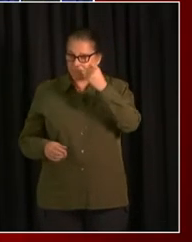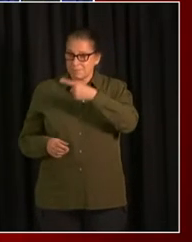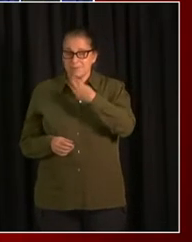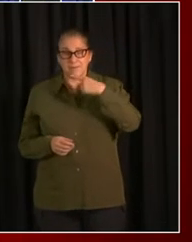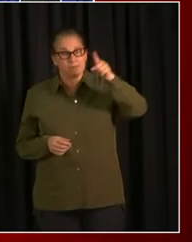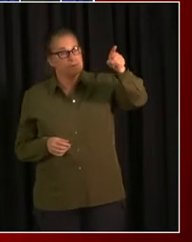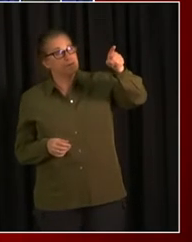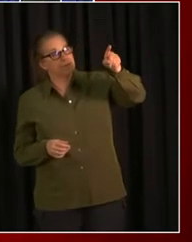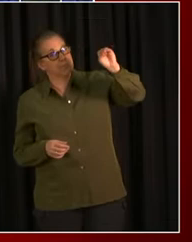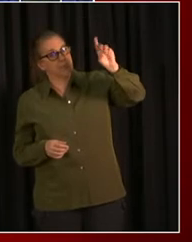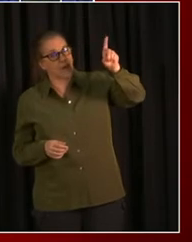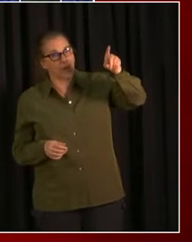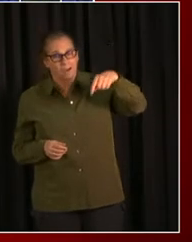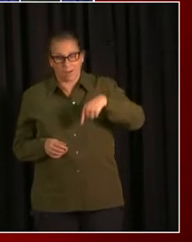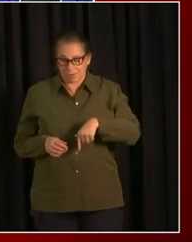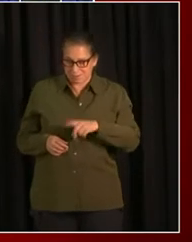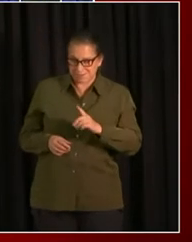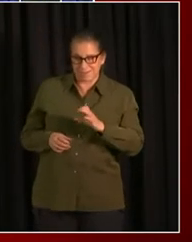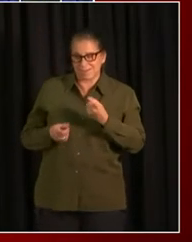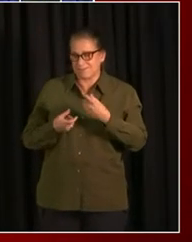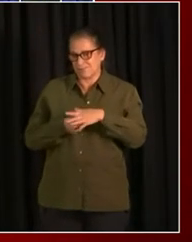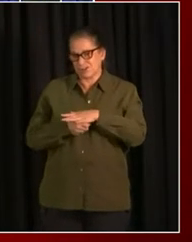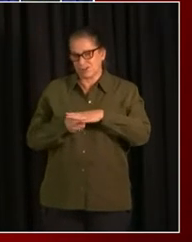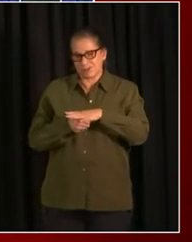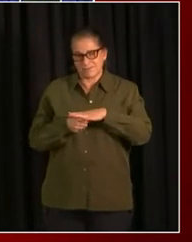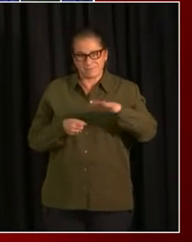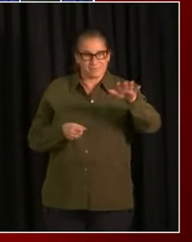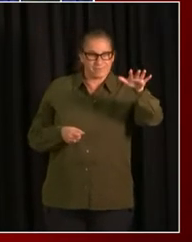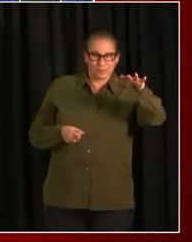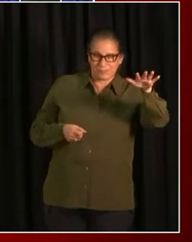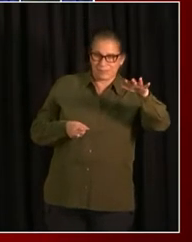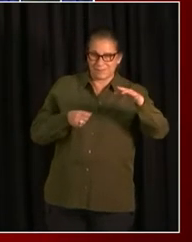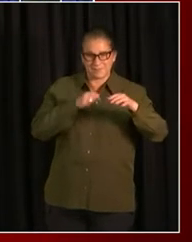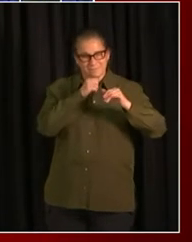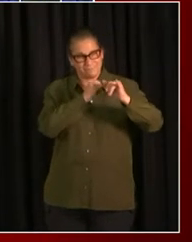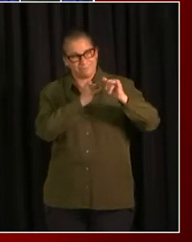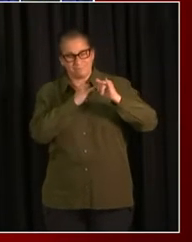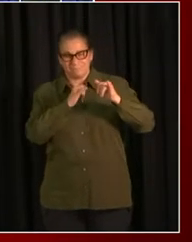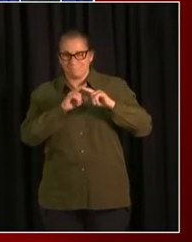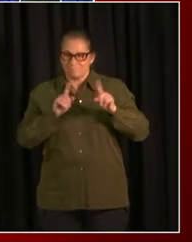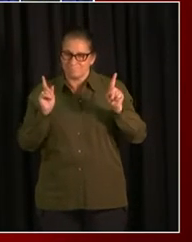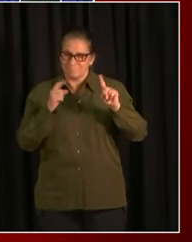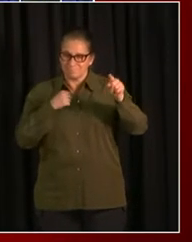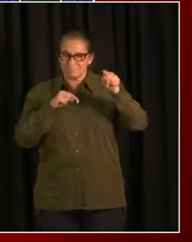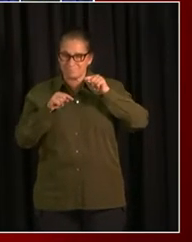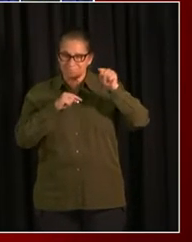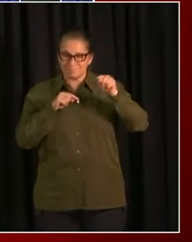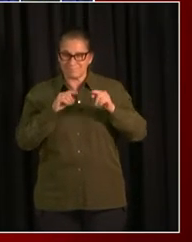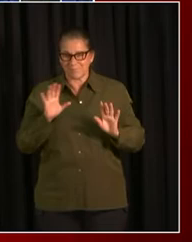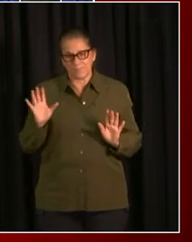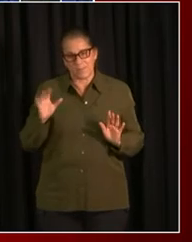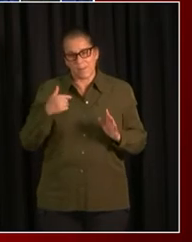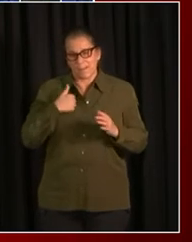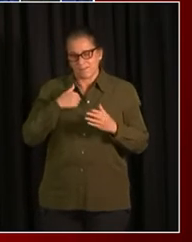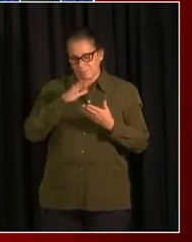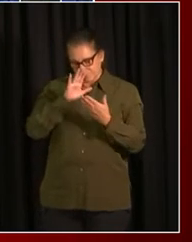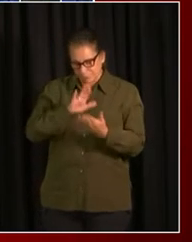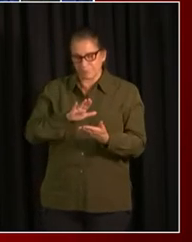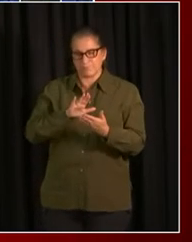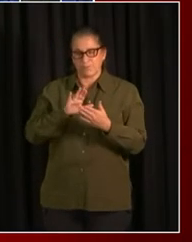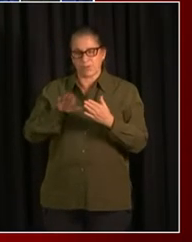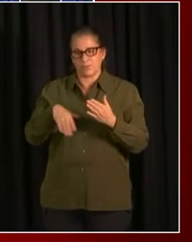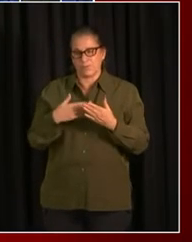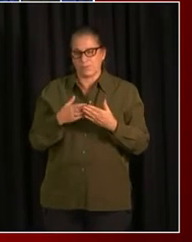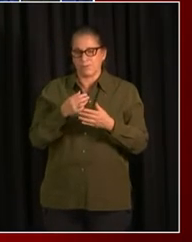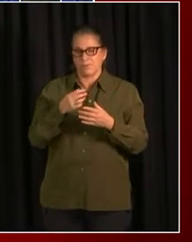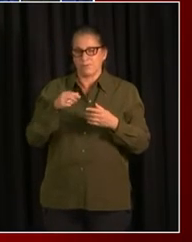about the two of the constraints we have, if we could address all the safety concerns, we'd still have